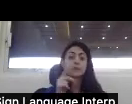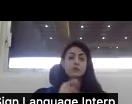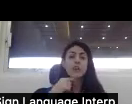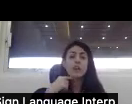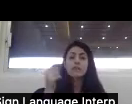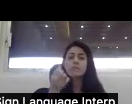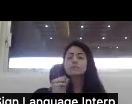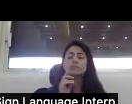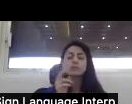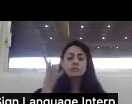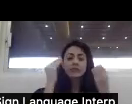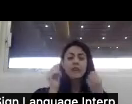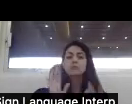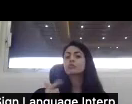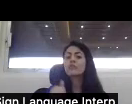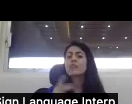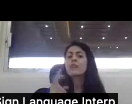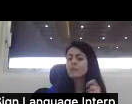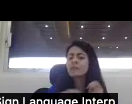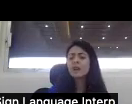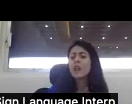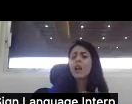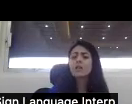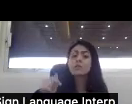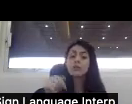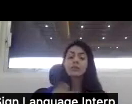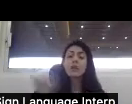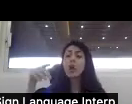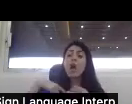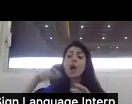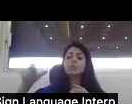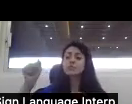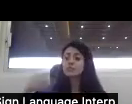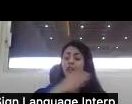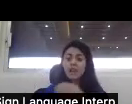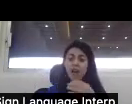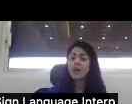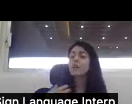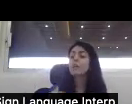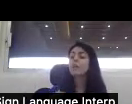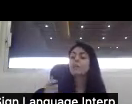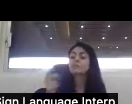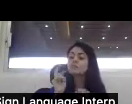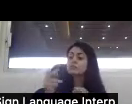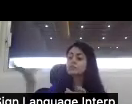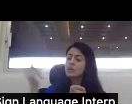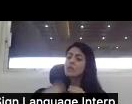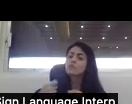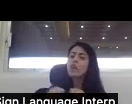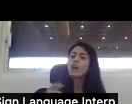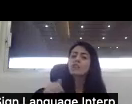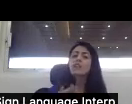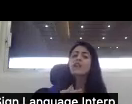participation of persons with disabilities in social protection system. One is low labor force participation and